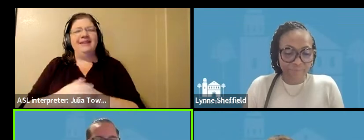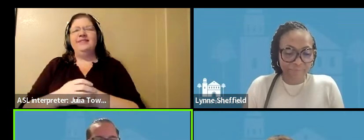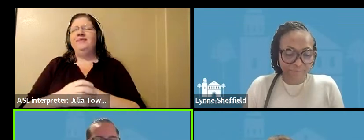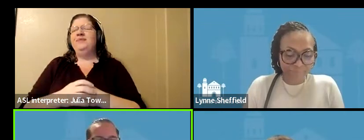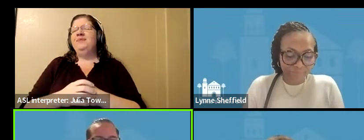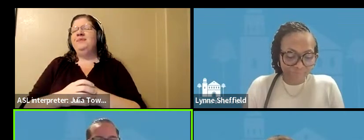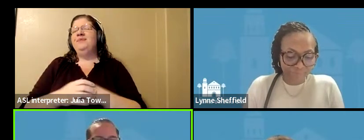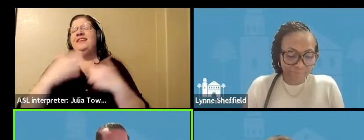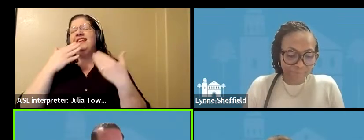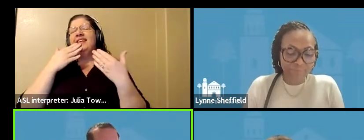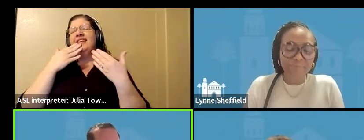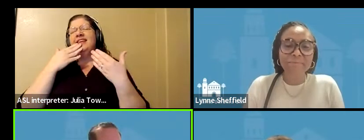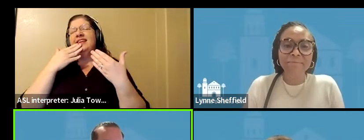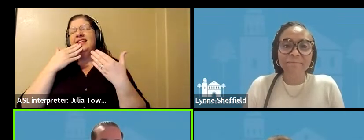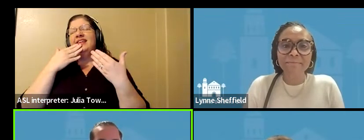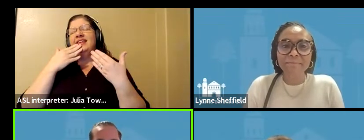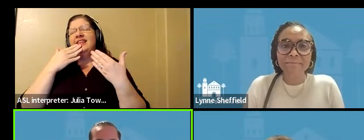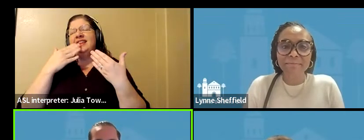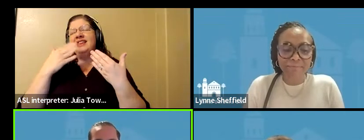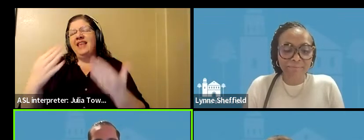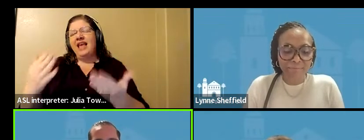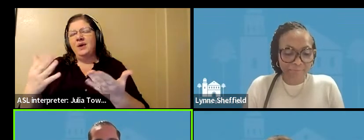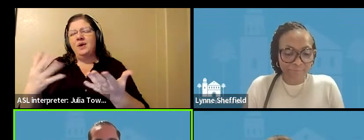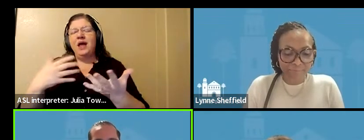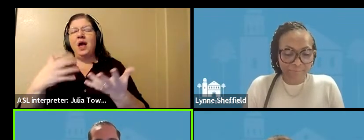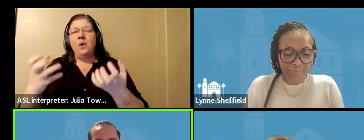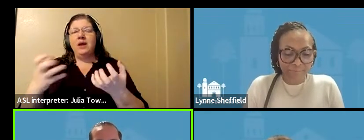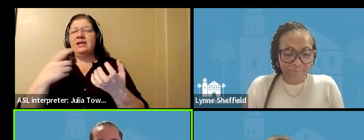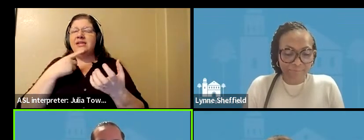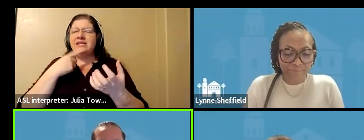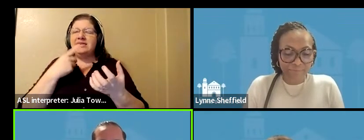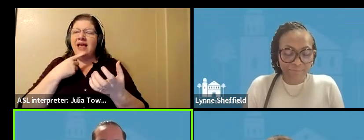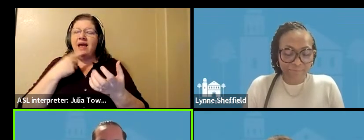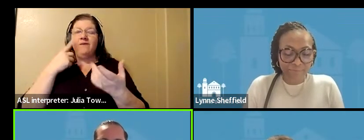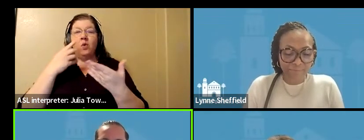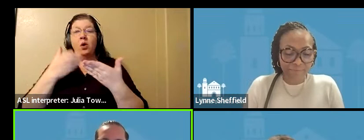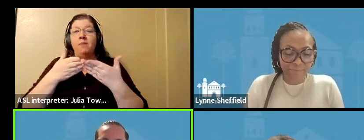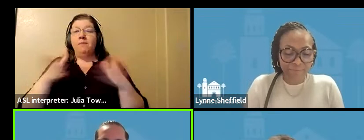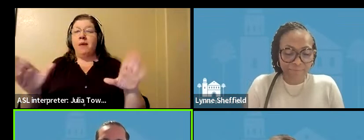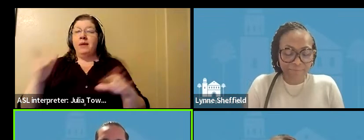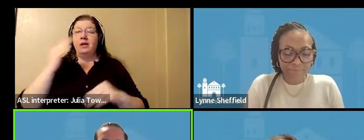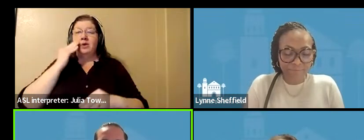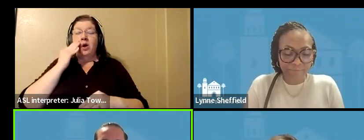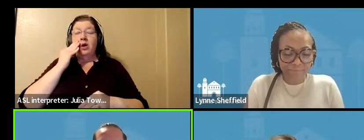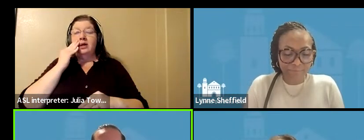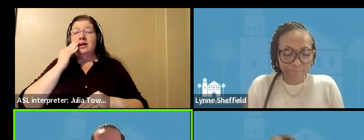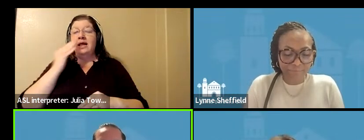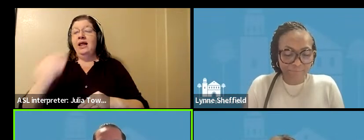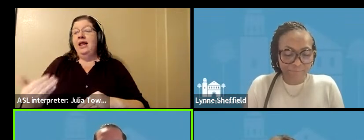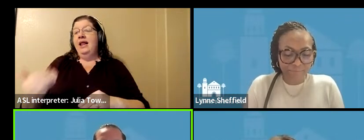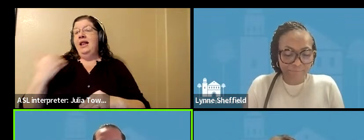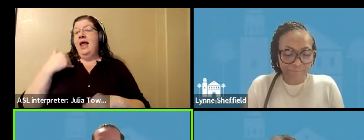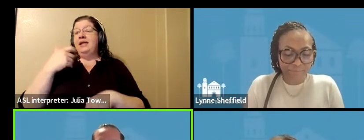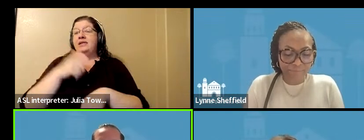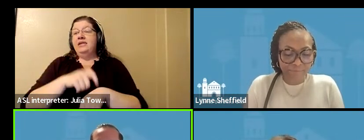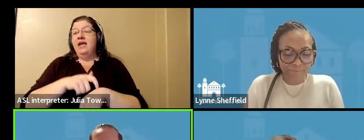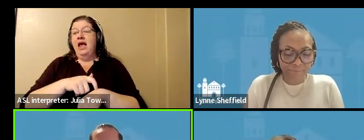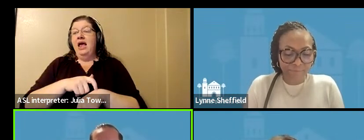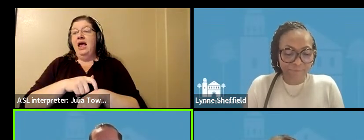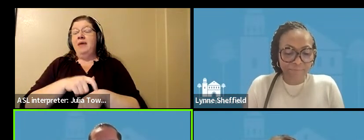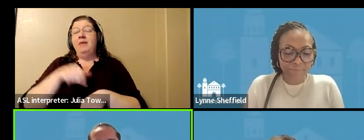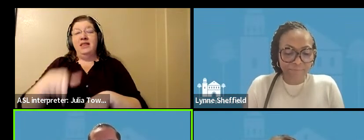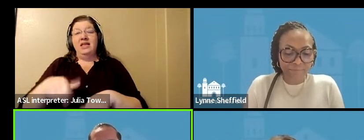Thank you. And I wanted to state, just for the public's knowledge, that the last time this item came to us, I recused